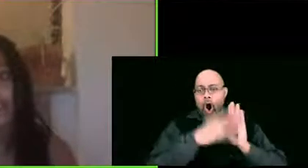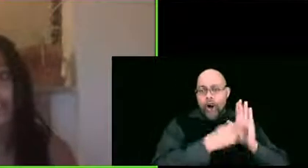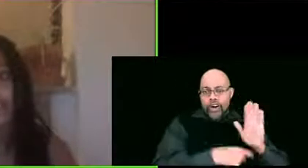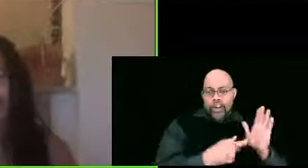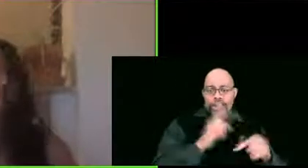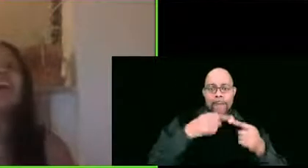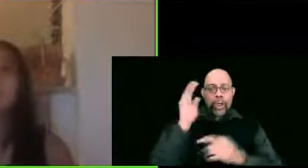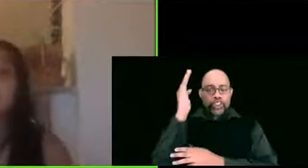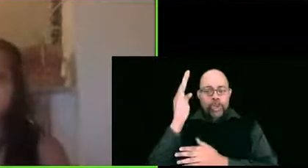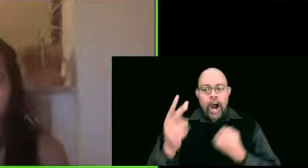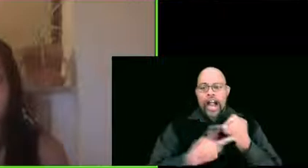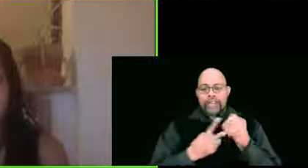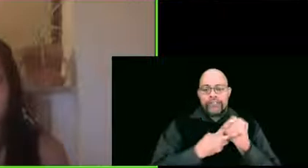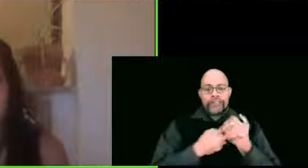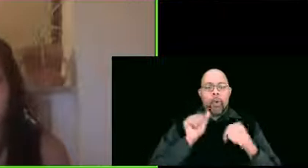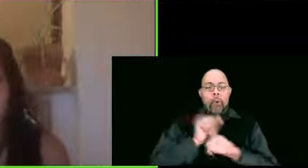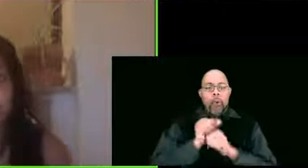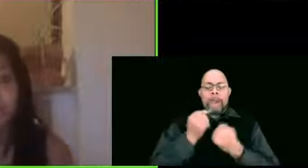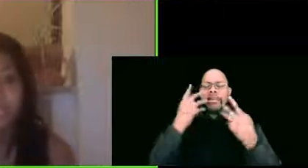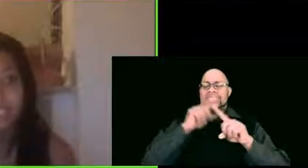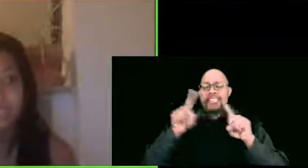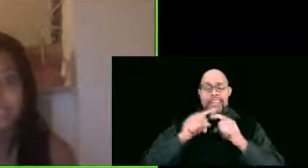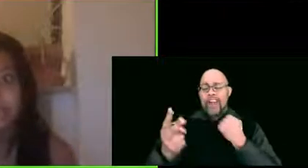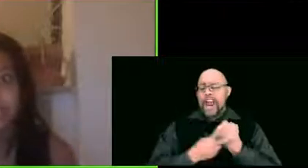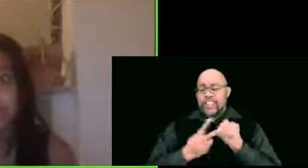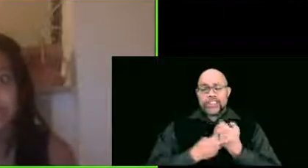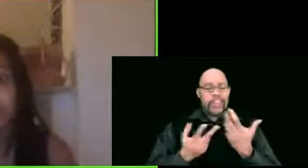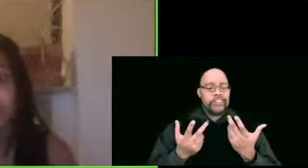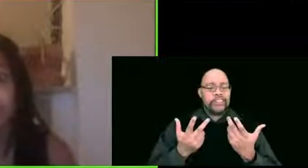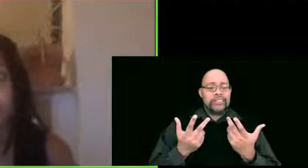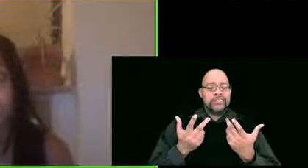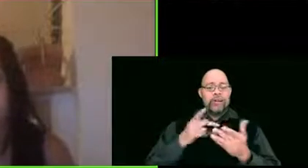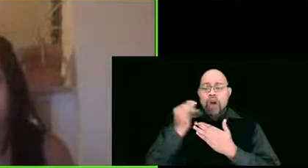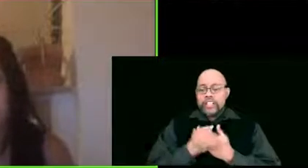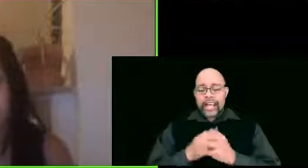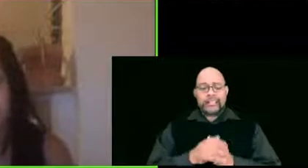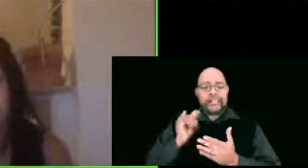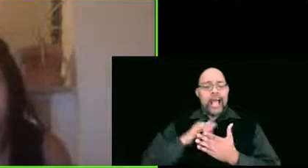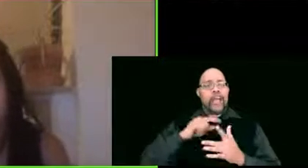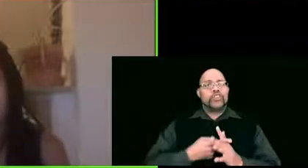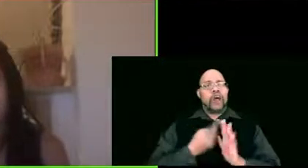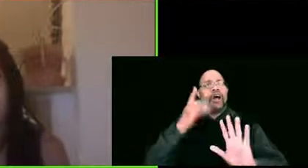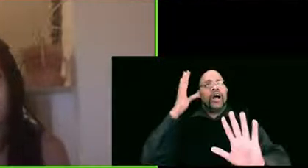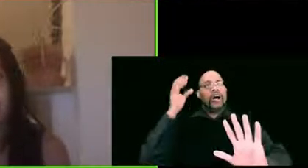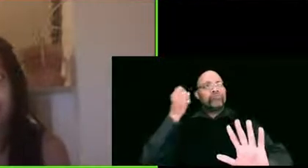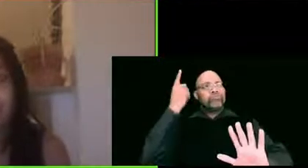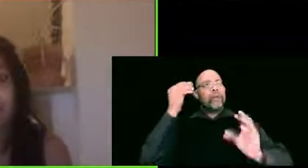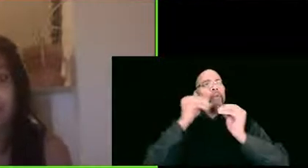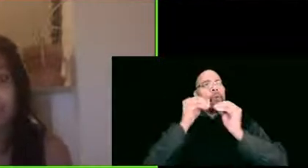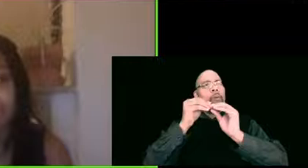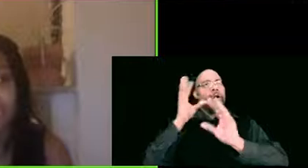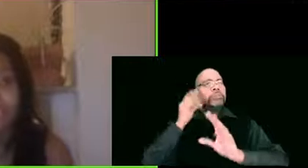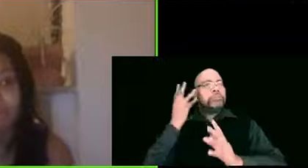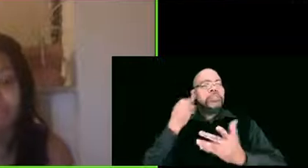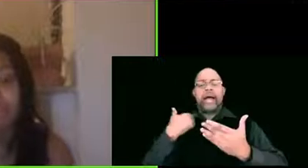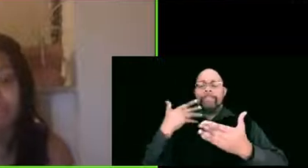different articles about shark conservation and working on so many different conservation different projects, that I start to kind of bring that